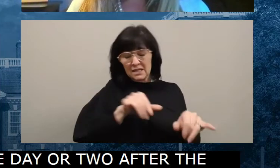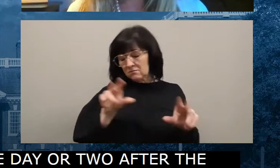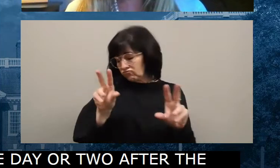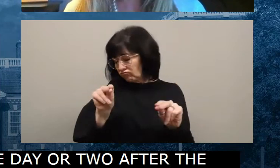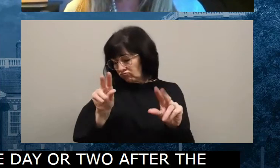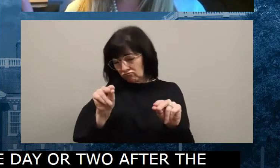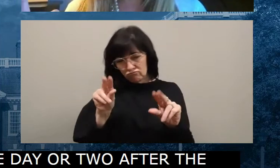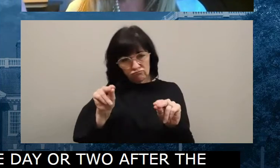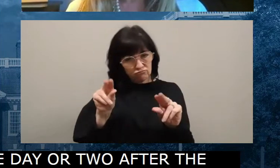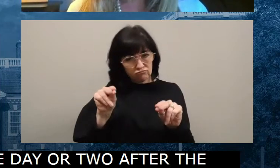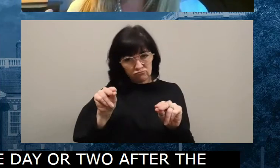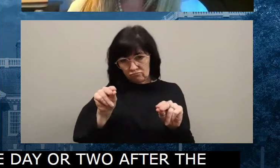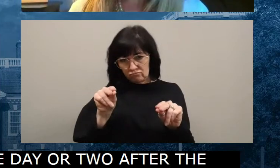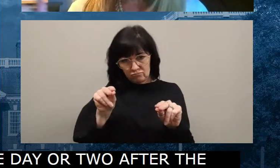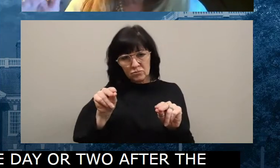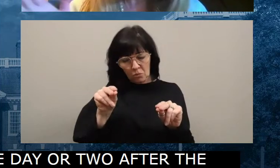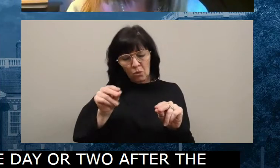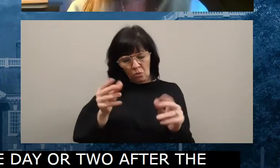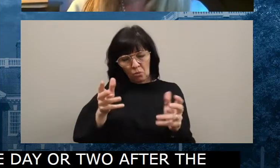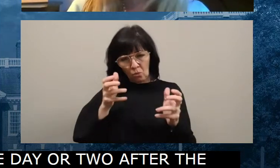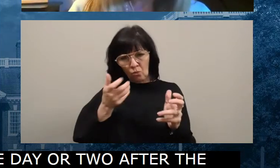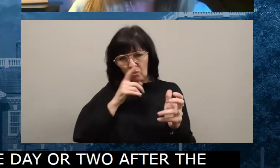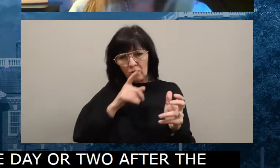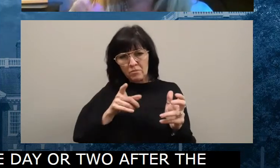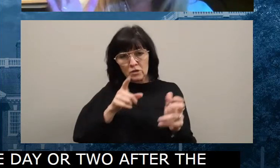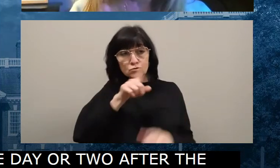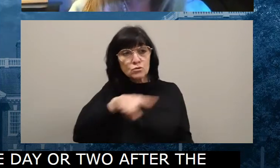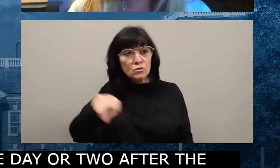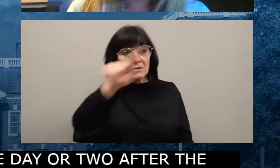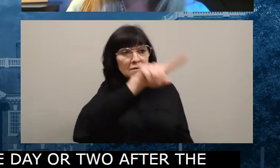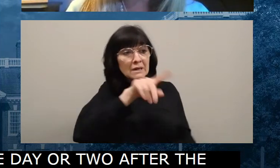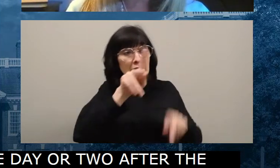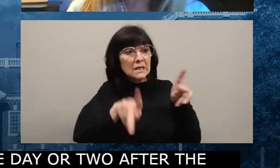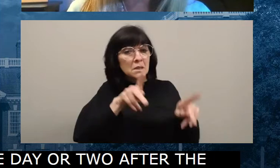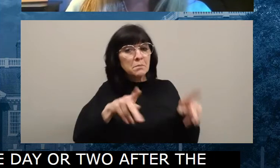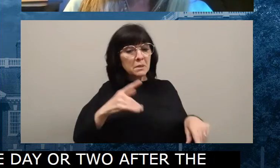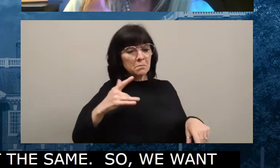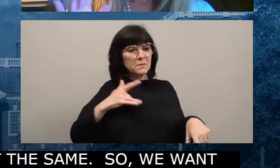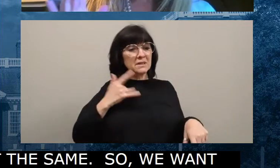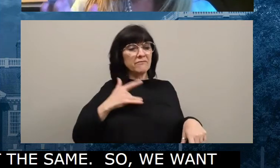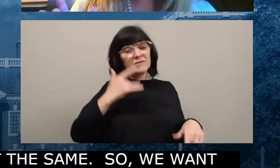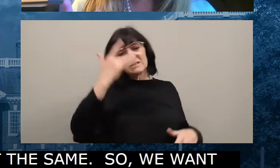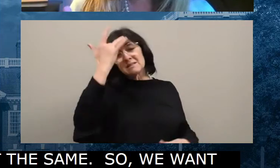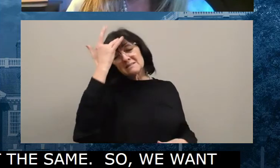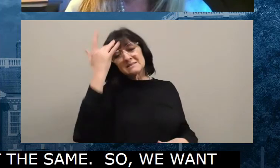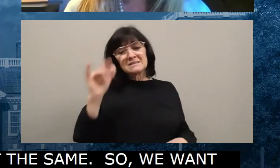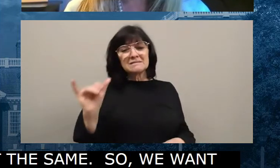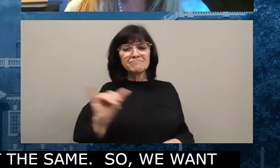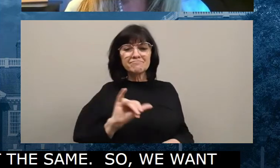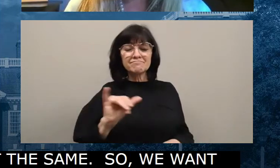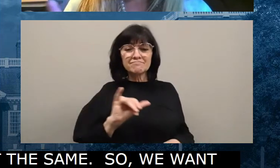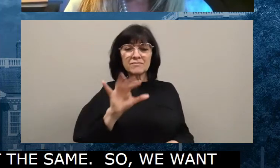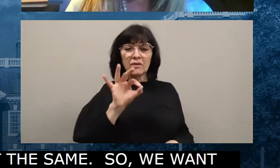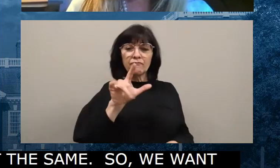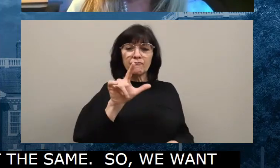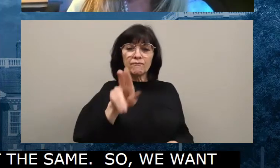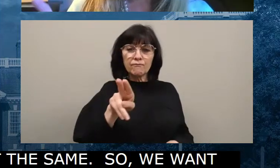symptoms right after the vaccine, don't worry about that. That's to be expected. In these